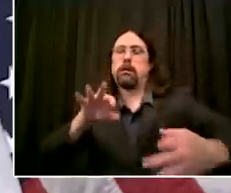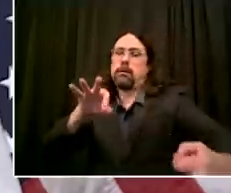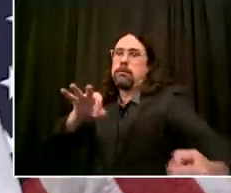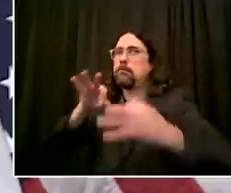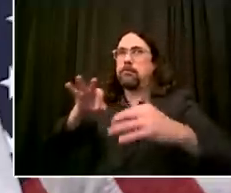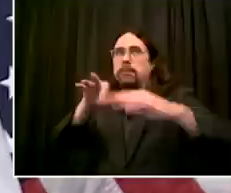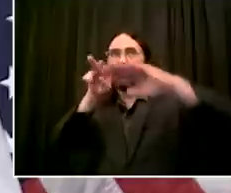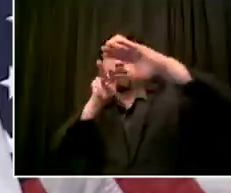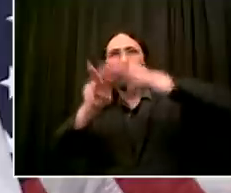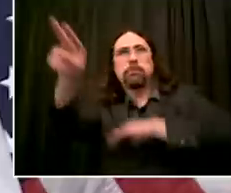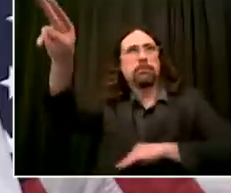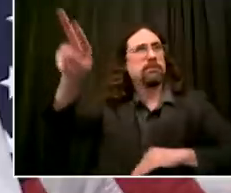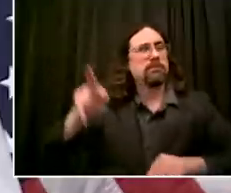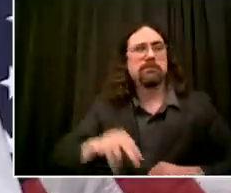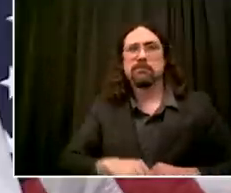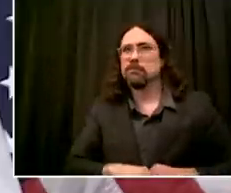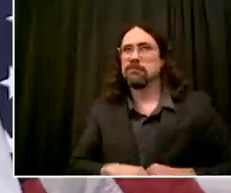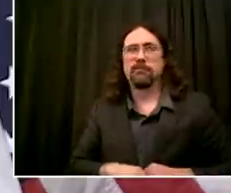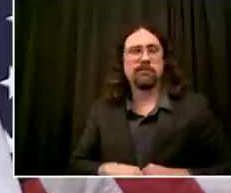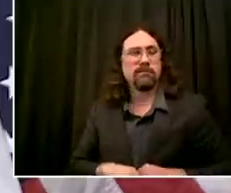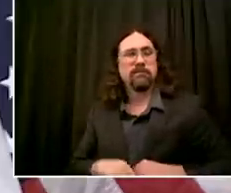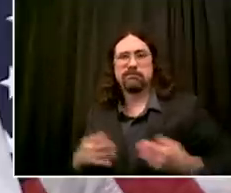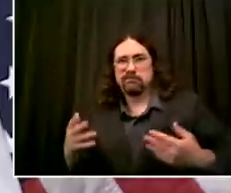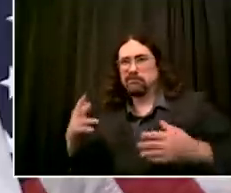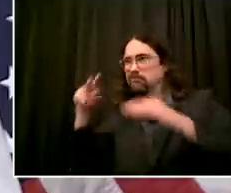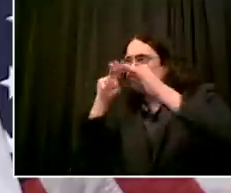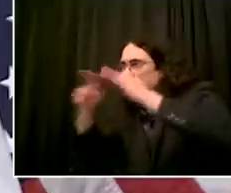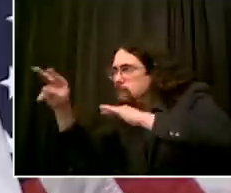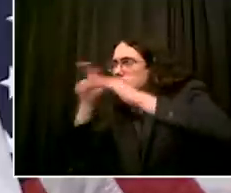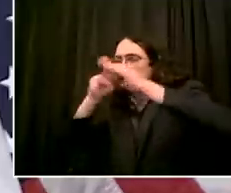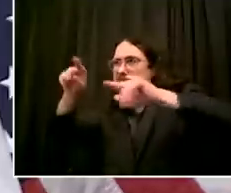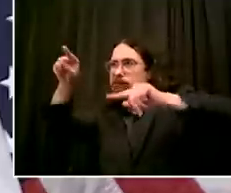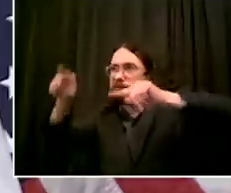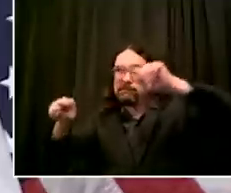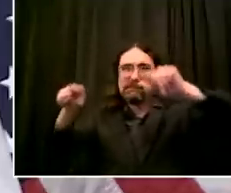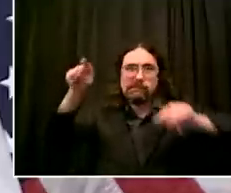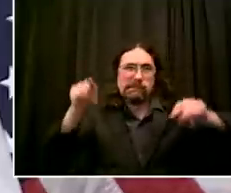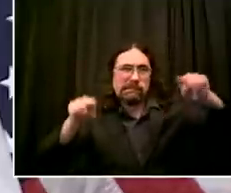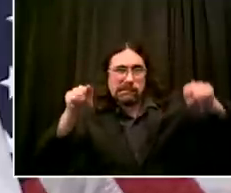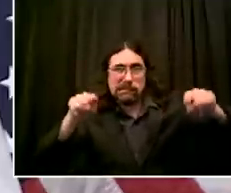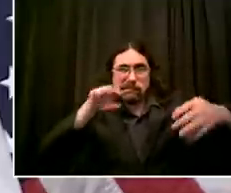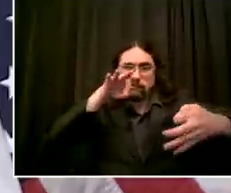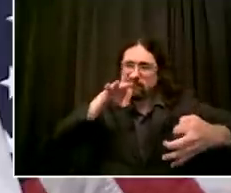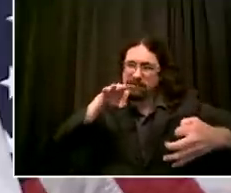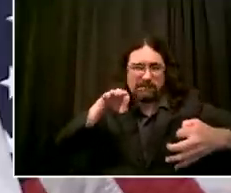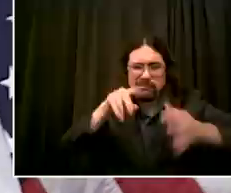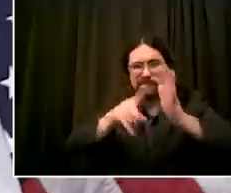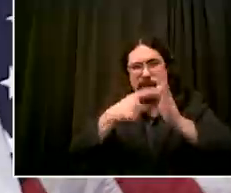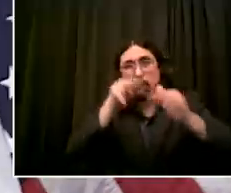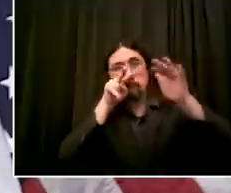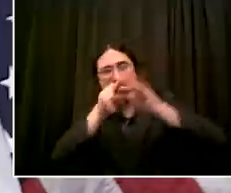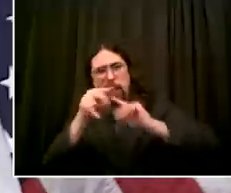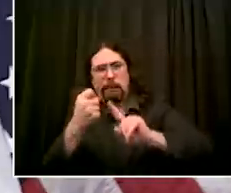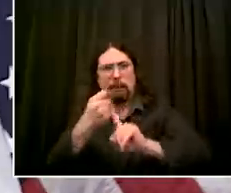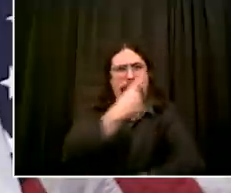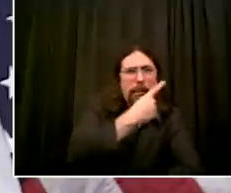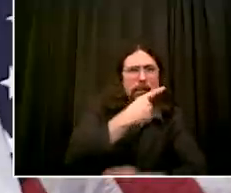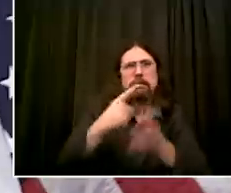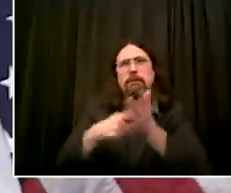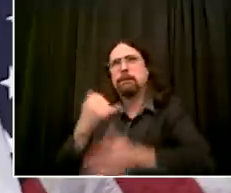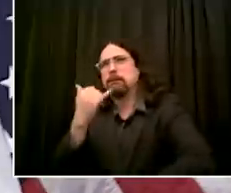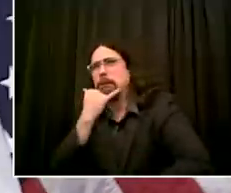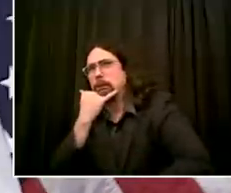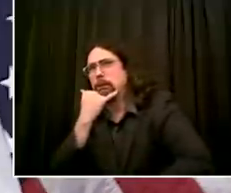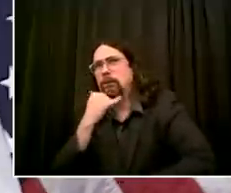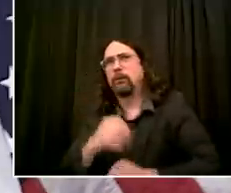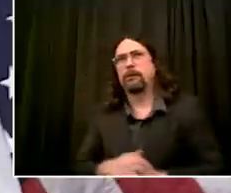are worried about the potential for any kind of resurgence of the disease. And